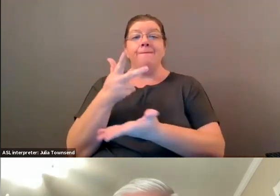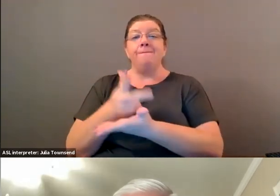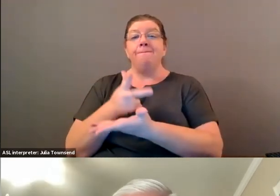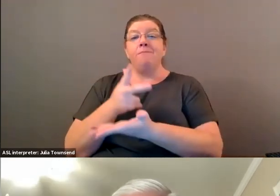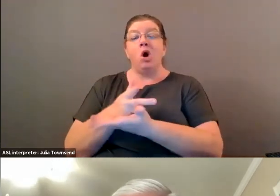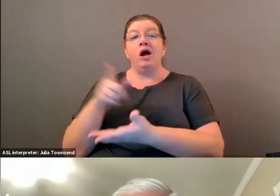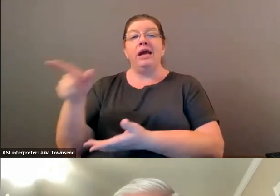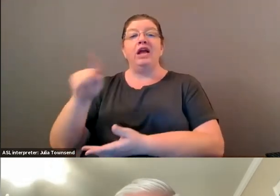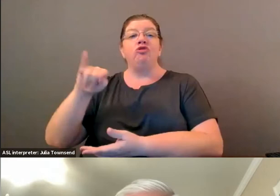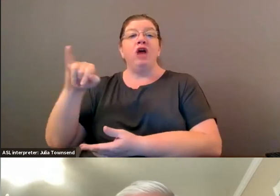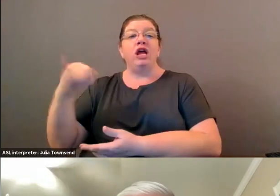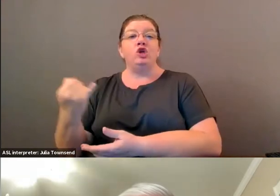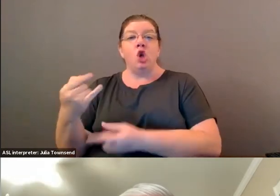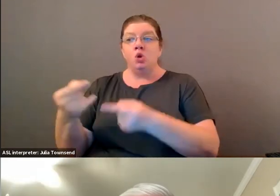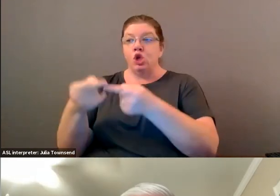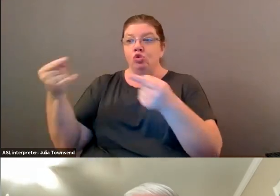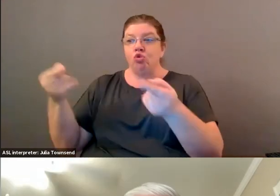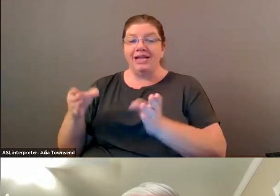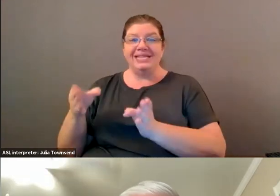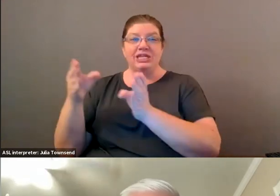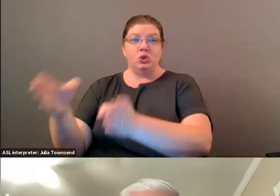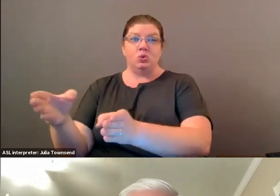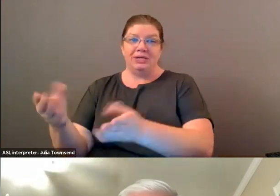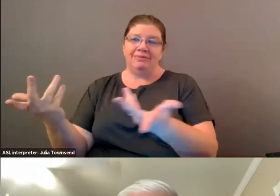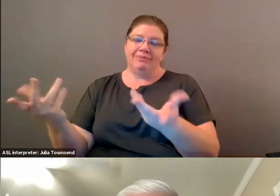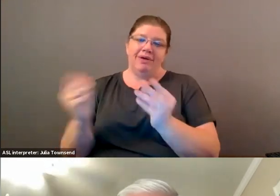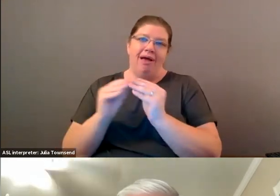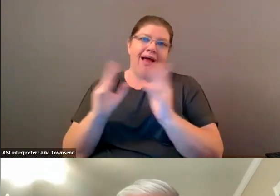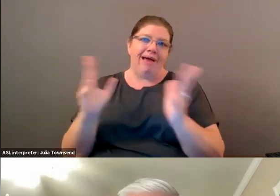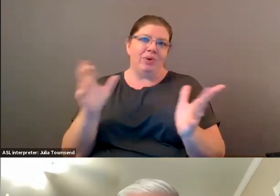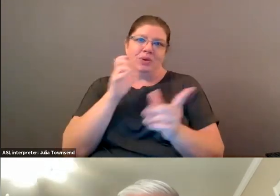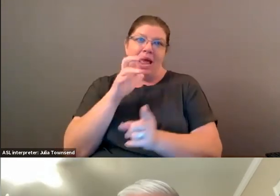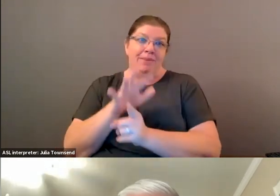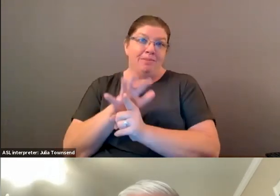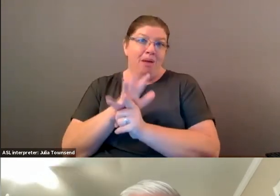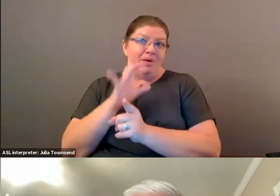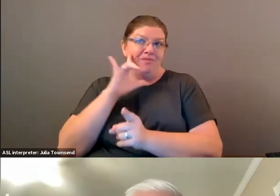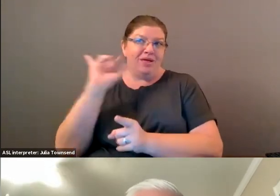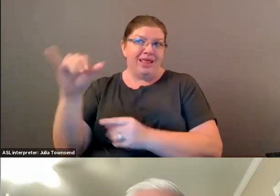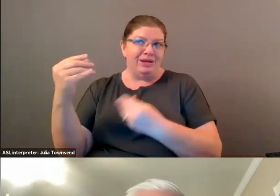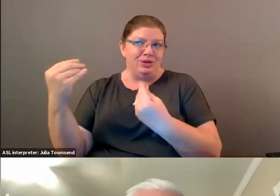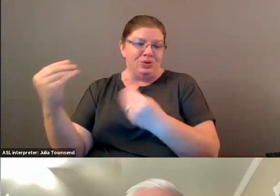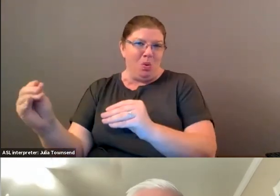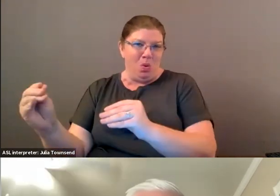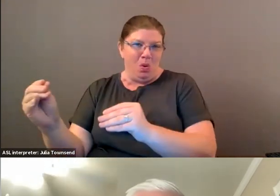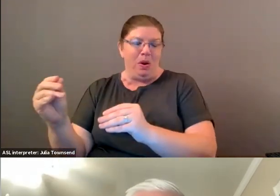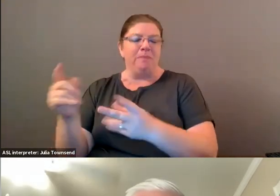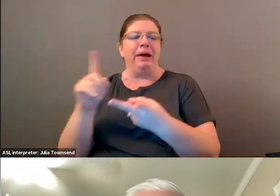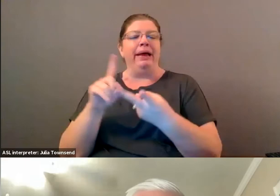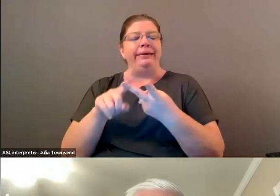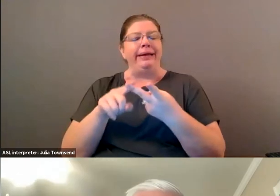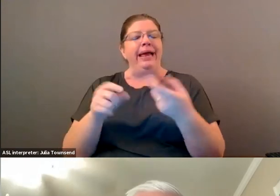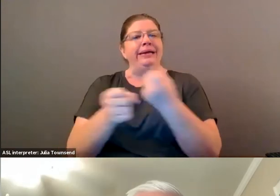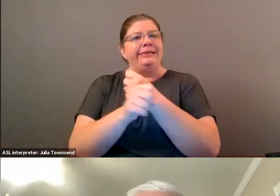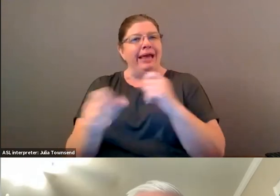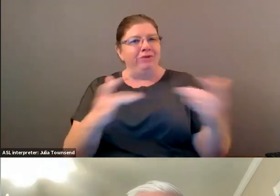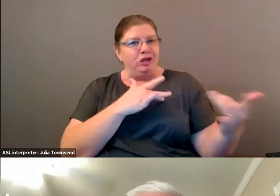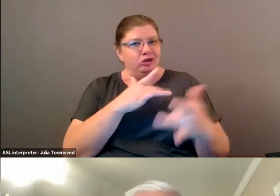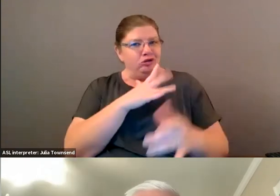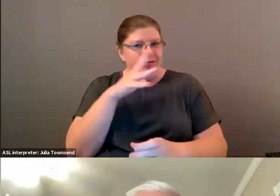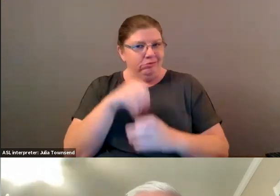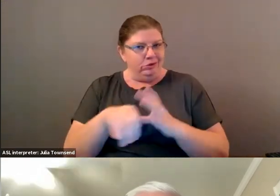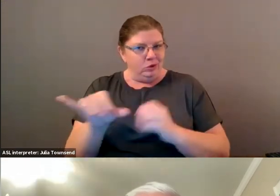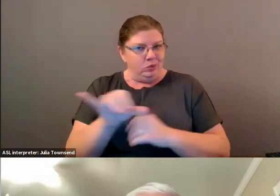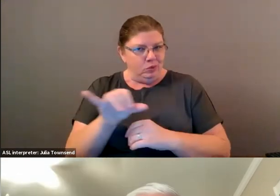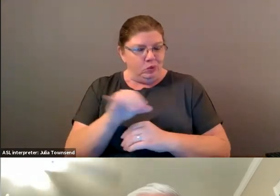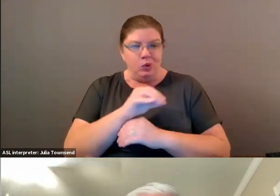Joe's parking lot across the street, which obviously wouldn't be real popular with Trader Joe's, but it's also got some safety concerns of its own. There